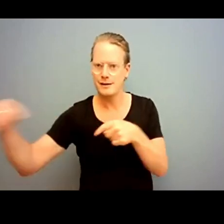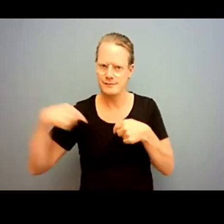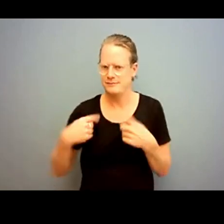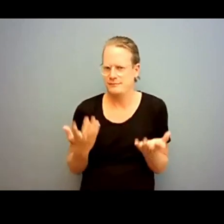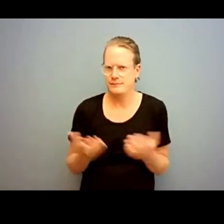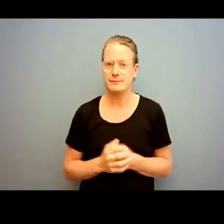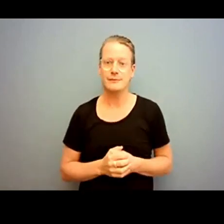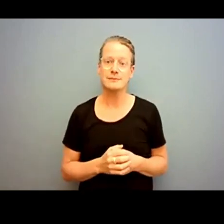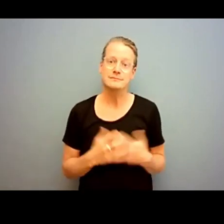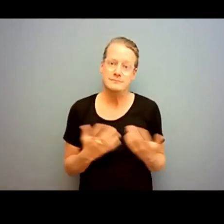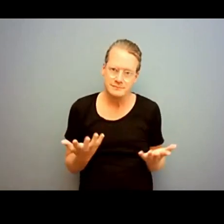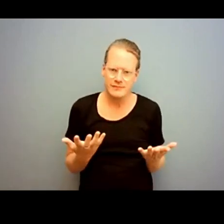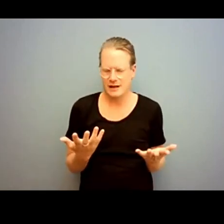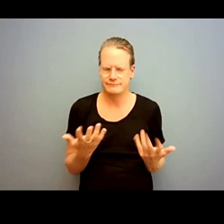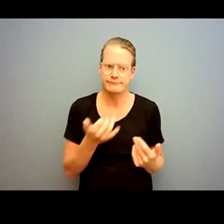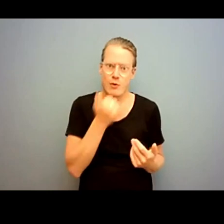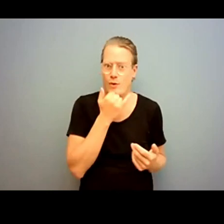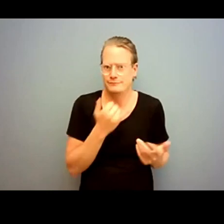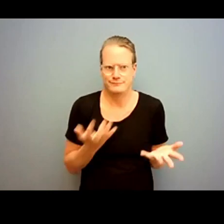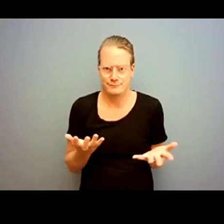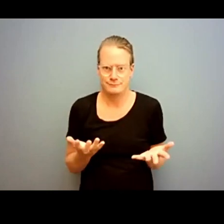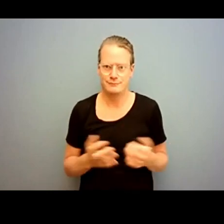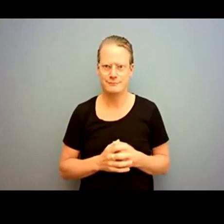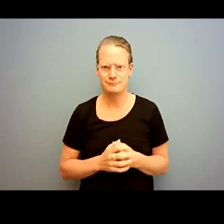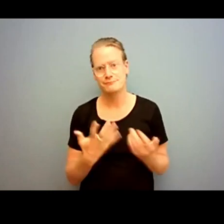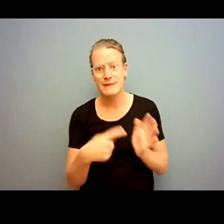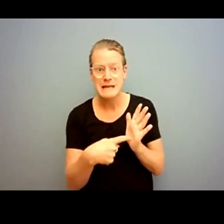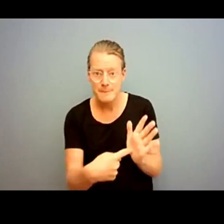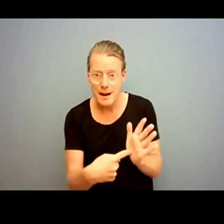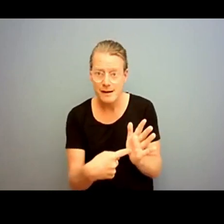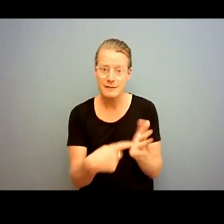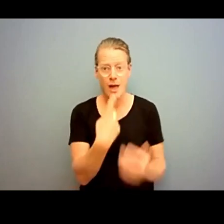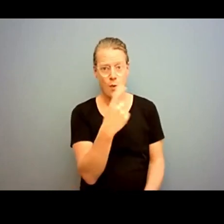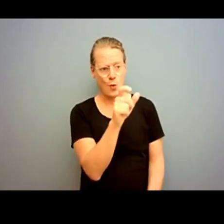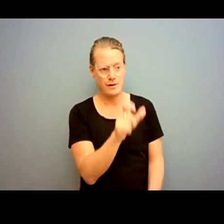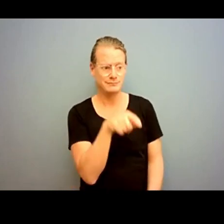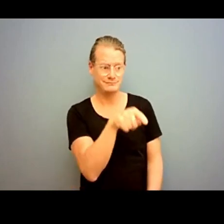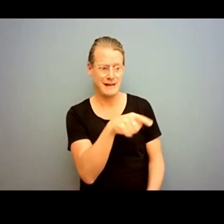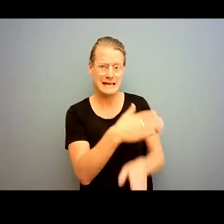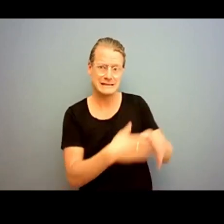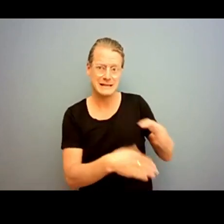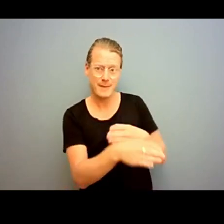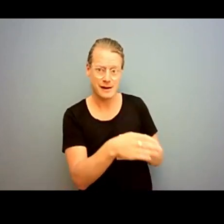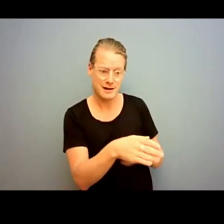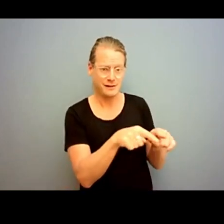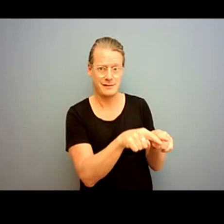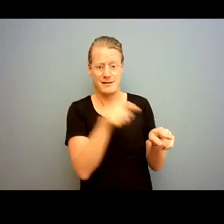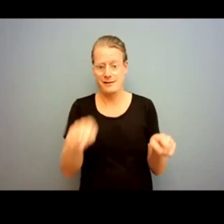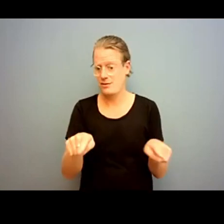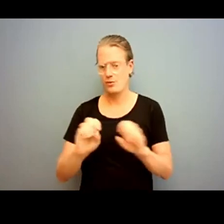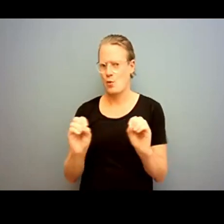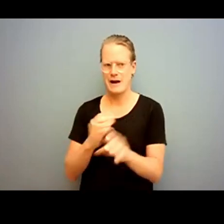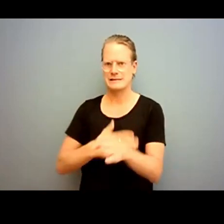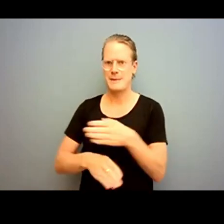for example, disabled versus non-disabled. It's got to mean something deeper than that. Some,